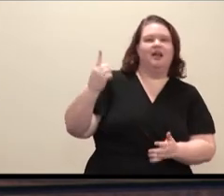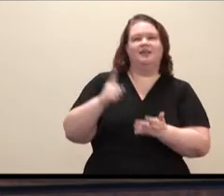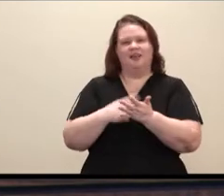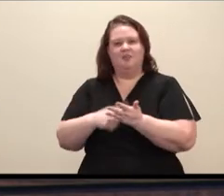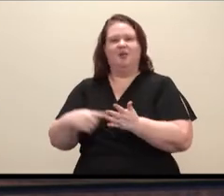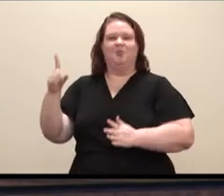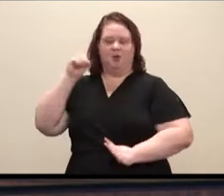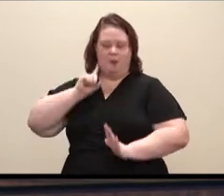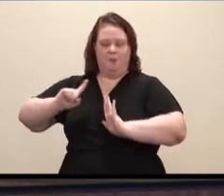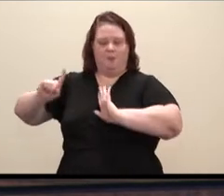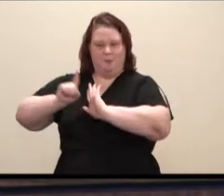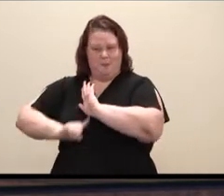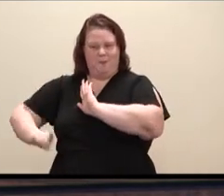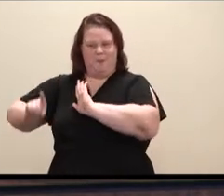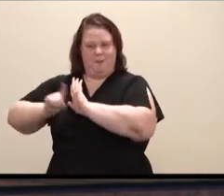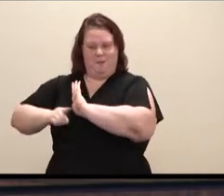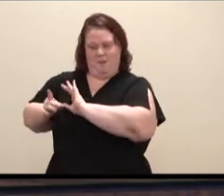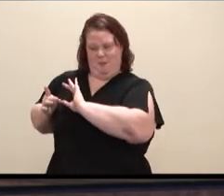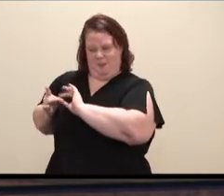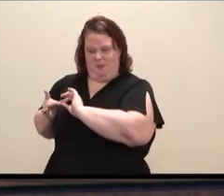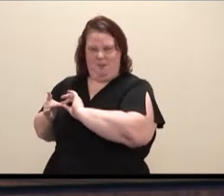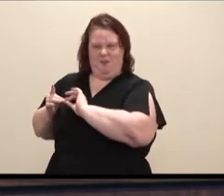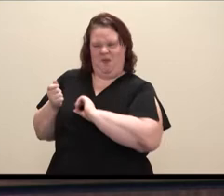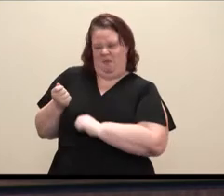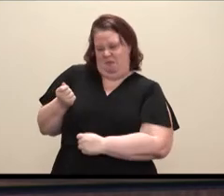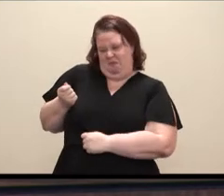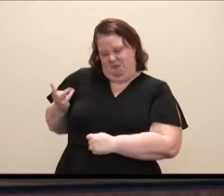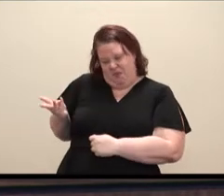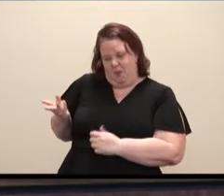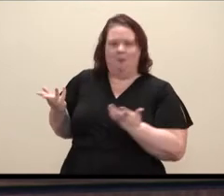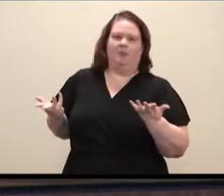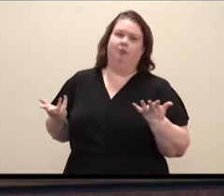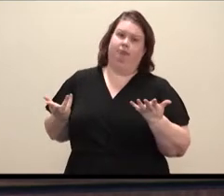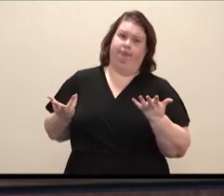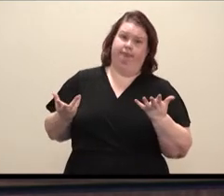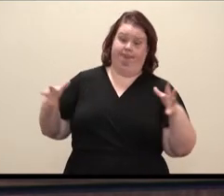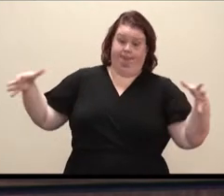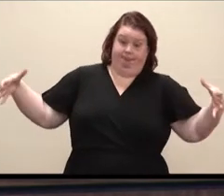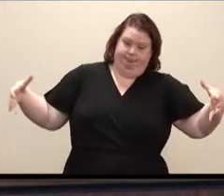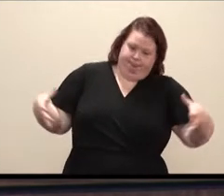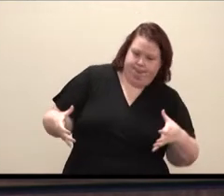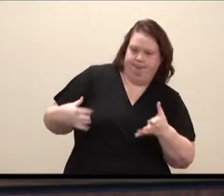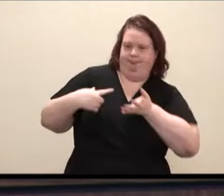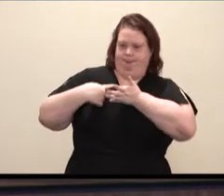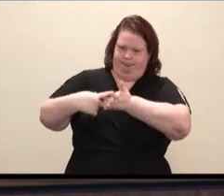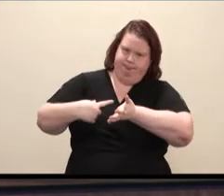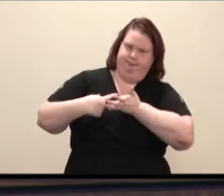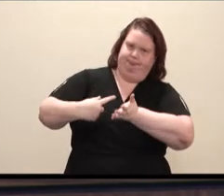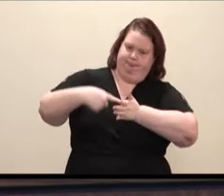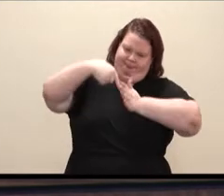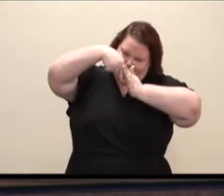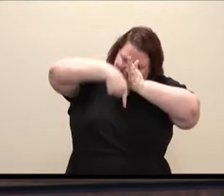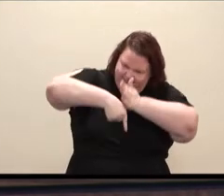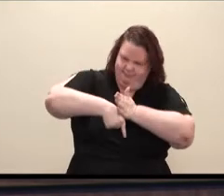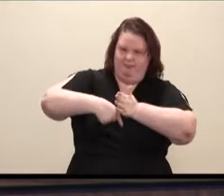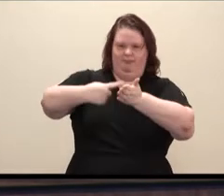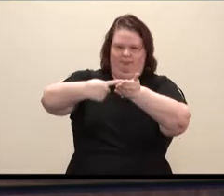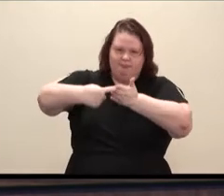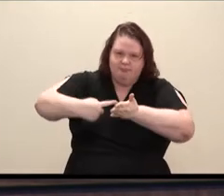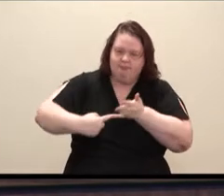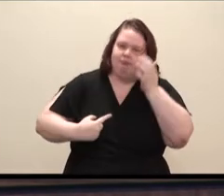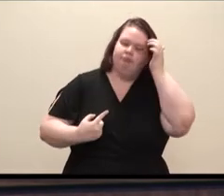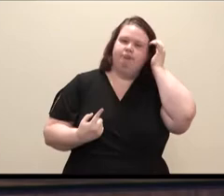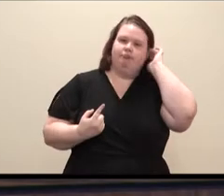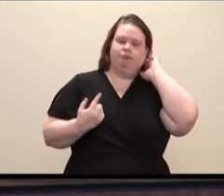negative things or kind of these kind of sidebar comments, but, you know, when we get together and we really talk, the community is